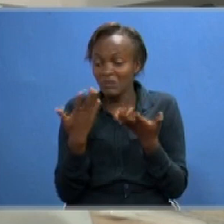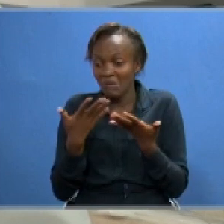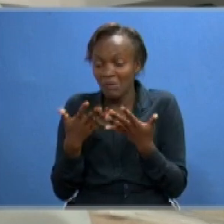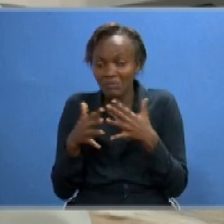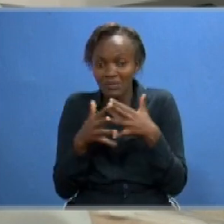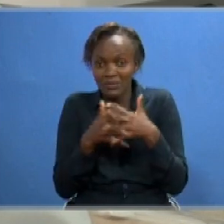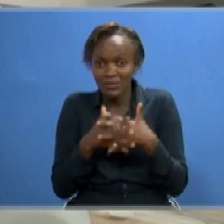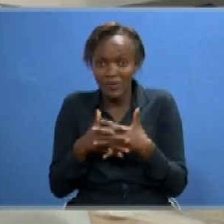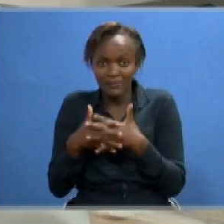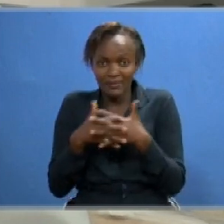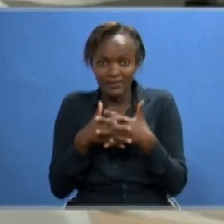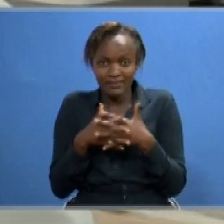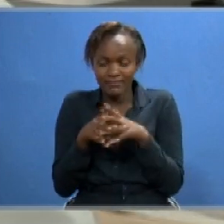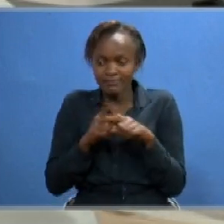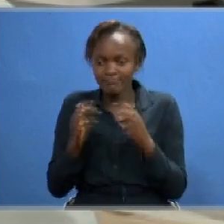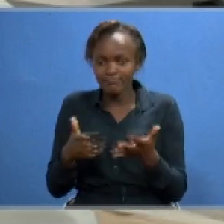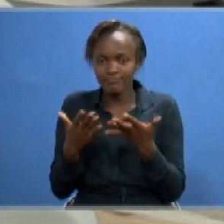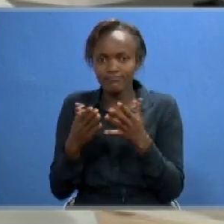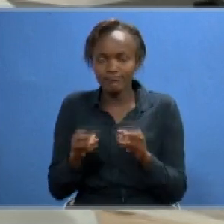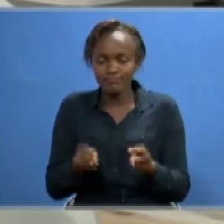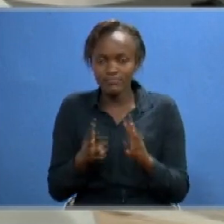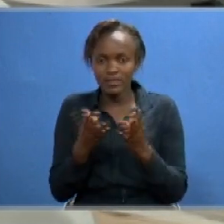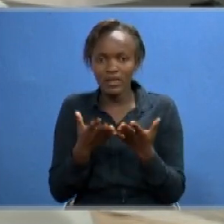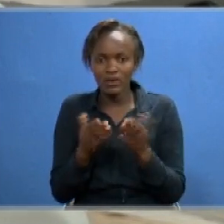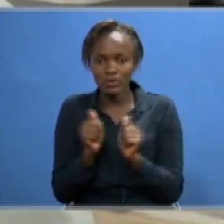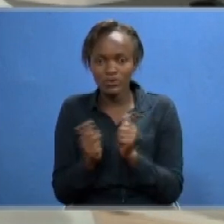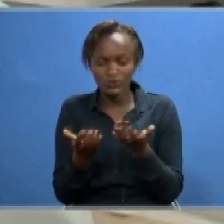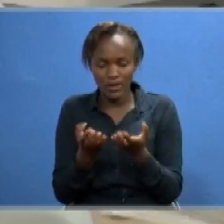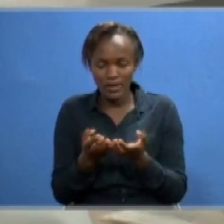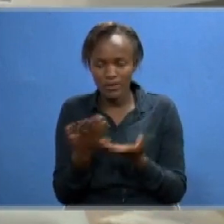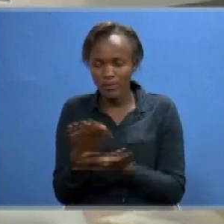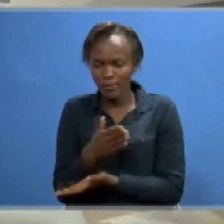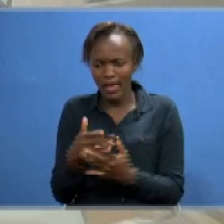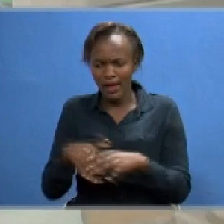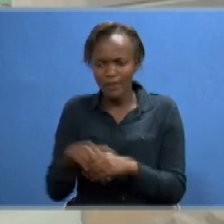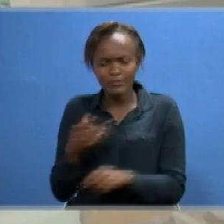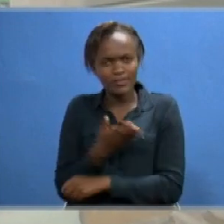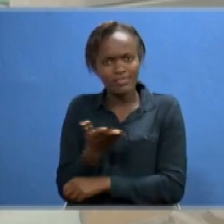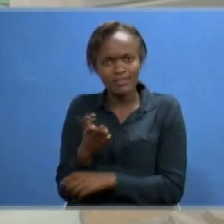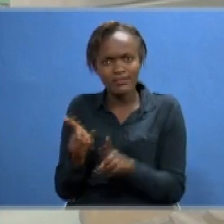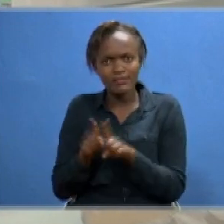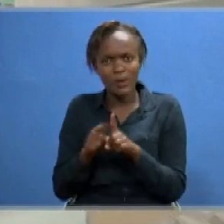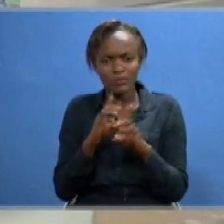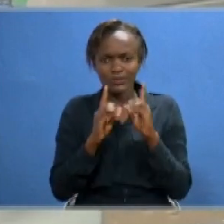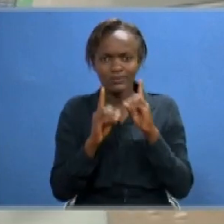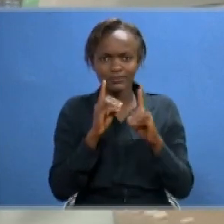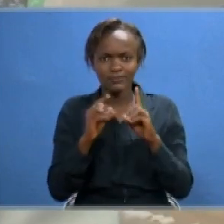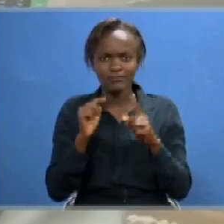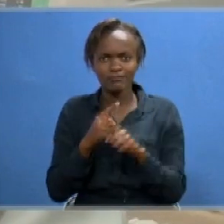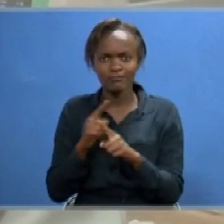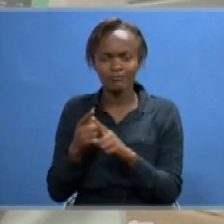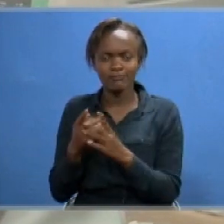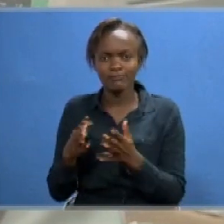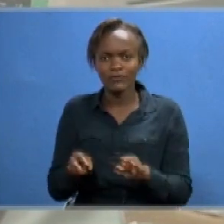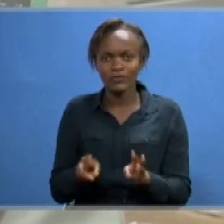He was able to give some guidelines of what they need in the field, and we've been in consultation with him. I've also been